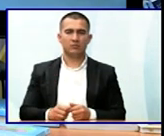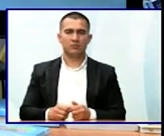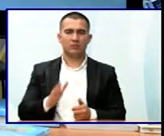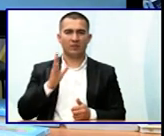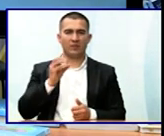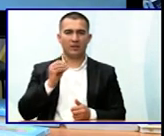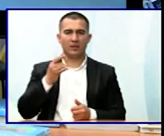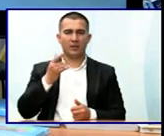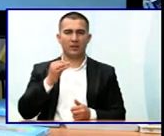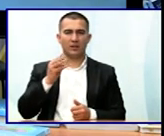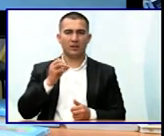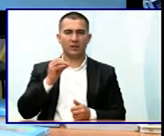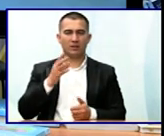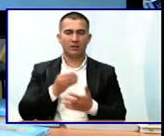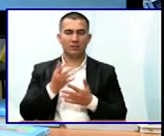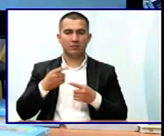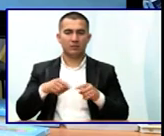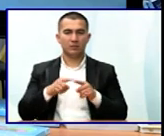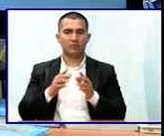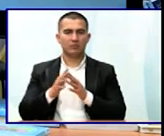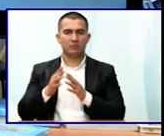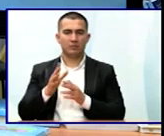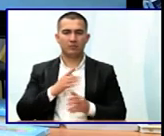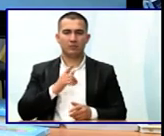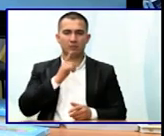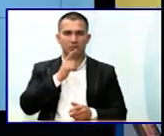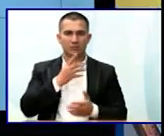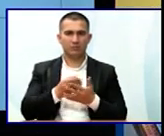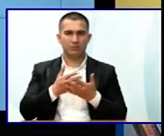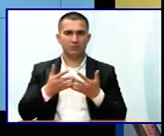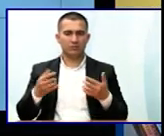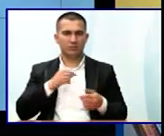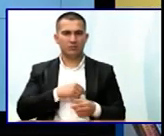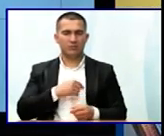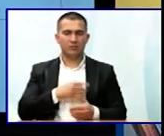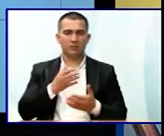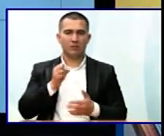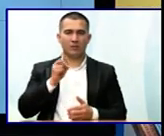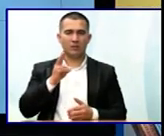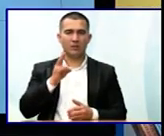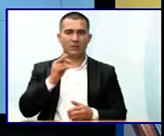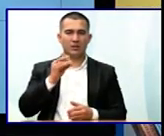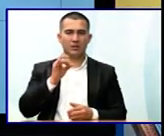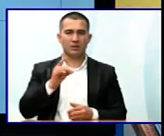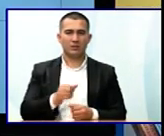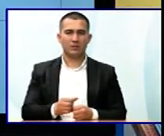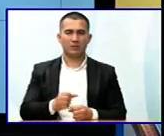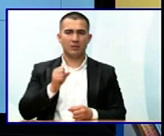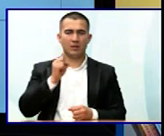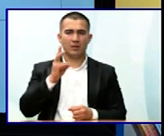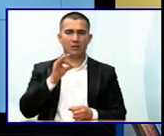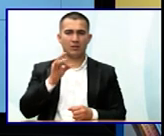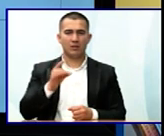vegetativ ko'payish usullaridan biri bo'lgan qalamchalari orqali anjir,